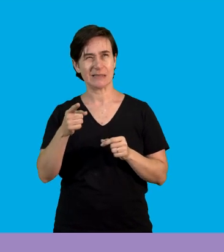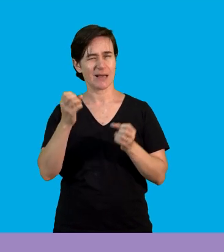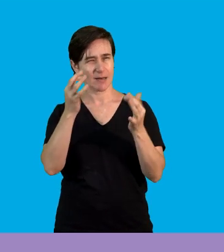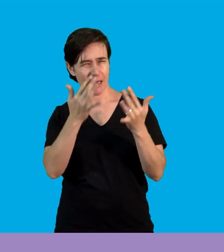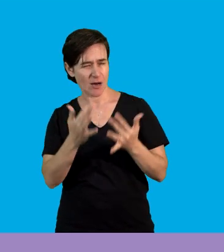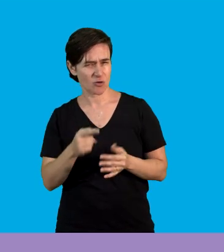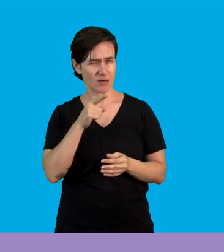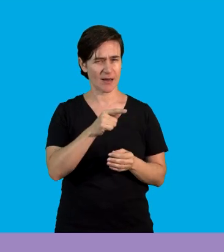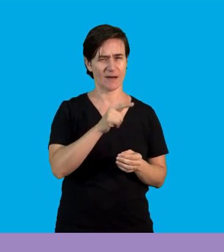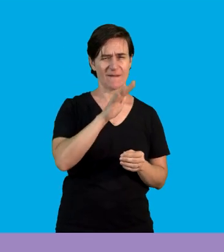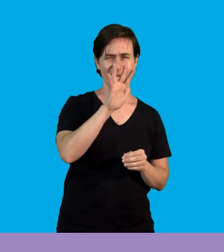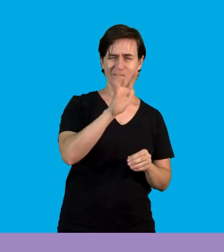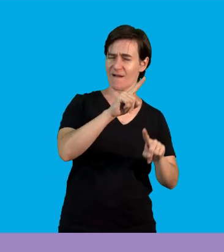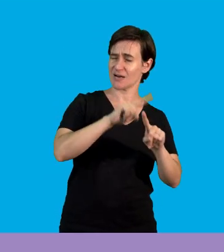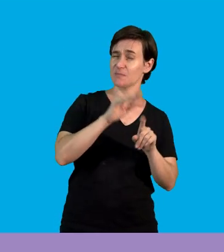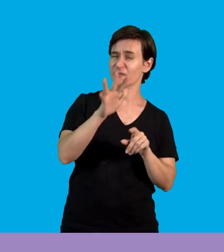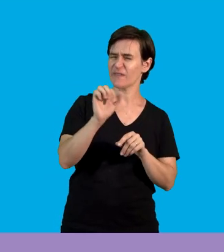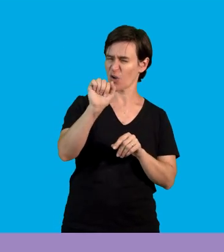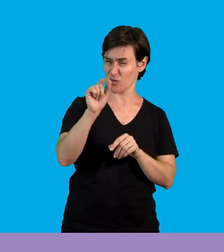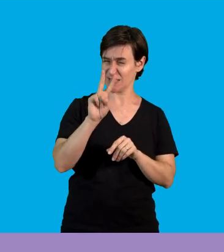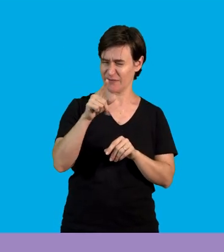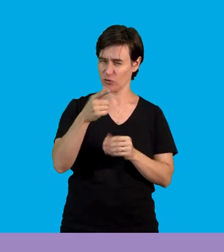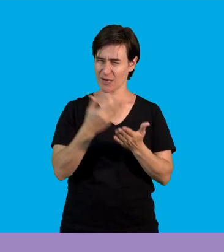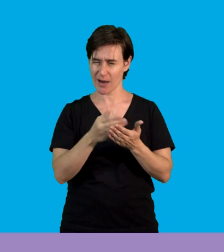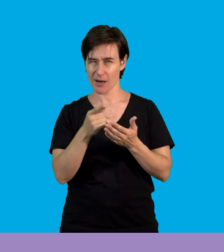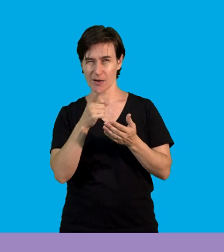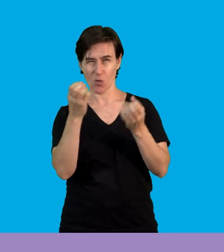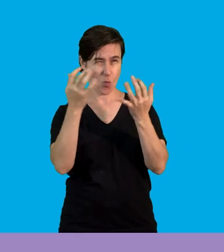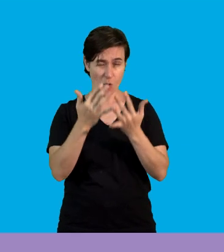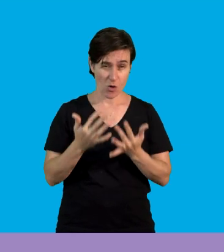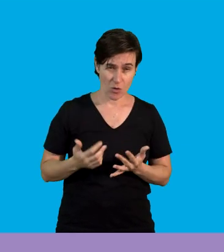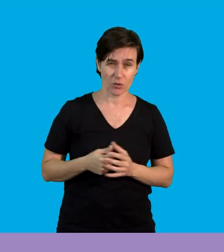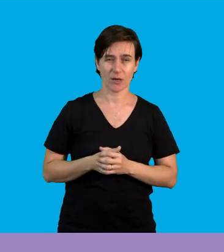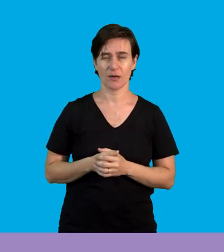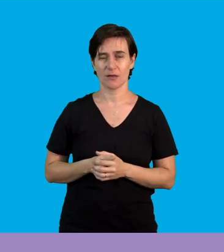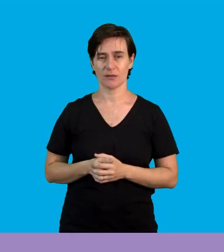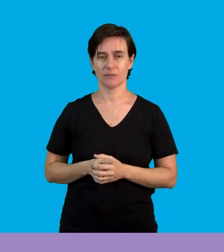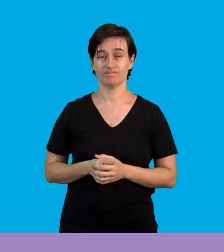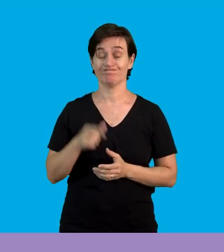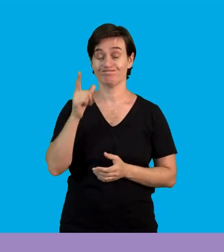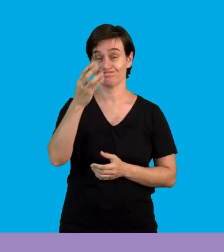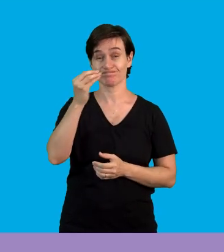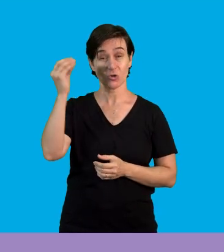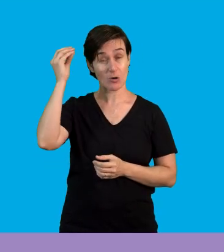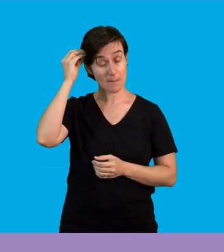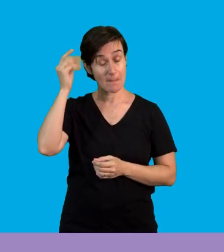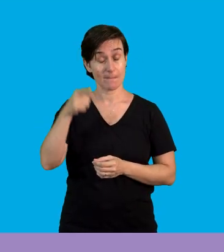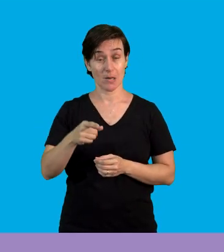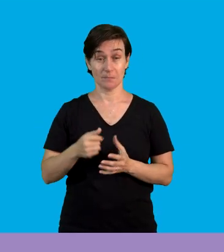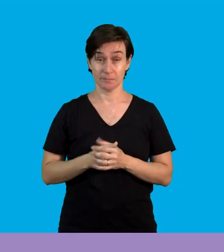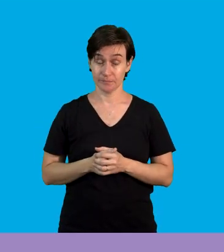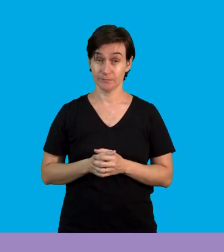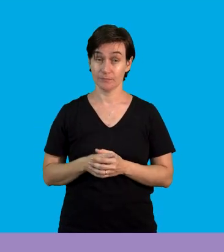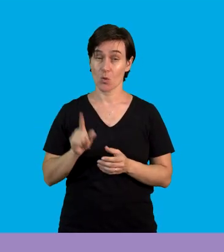Quickly, then calculate that on your own and see what answer you get. As you do that, remember the order